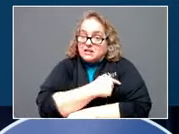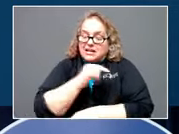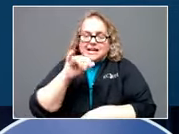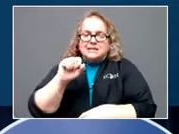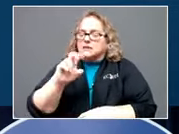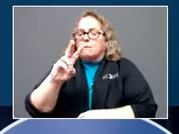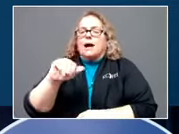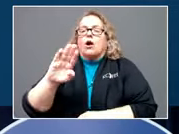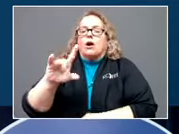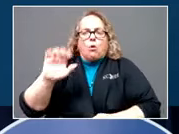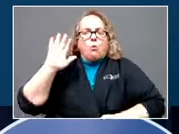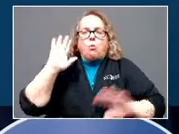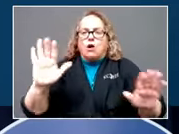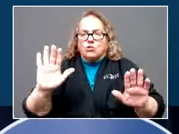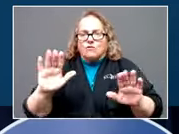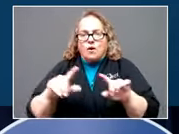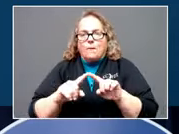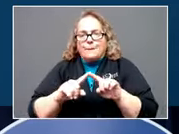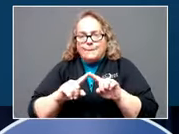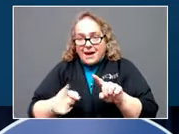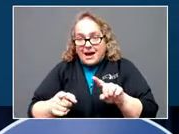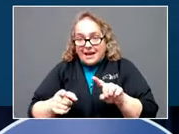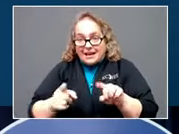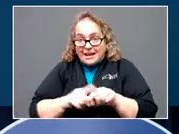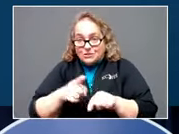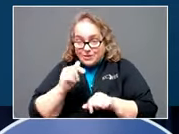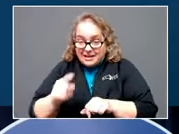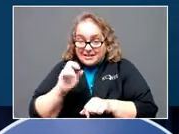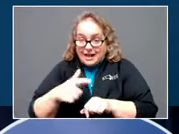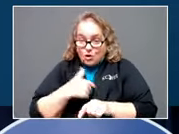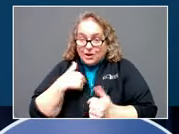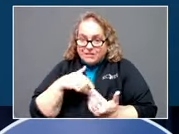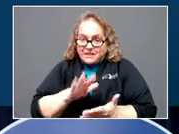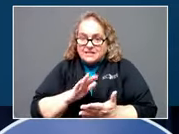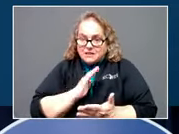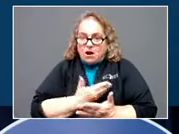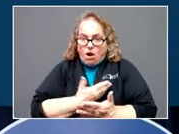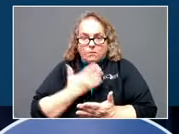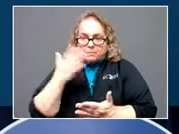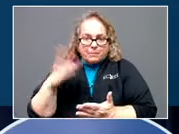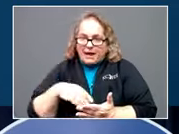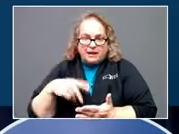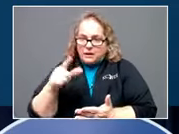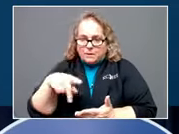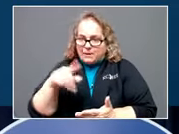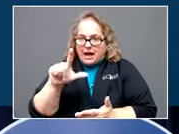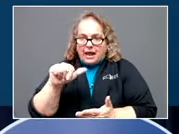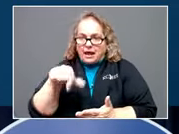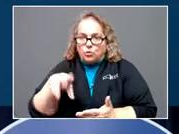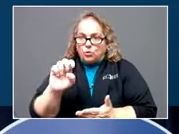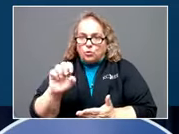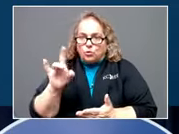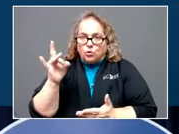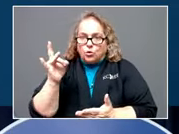amazing. But as you've seen, we're facing our plague. That's what this is. Look at how many people it's taken. I mean,